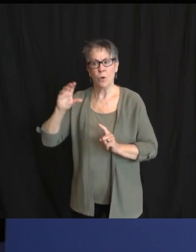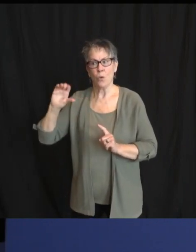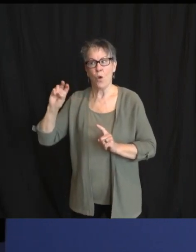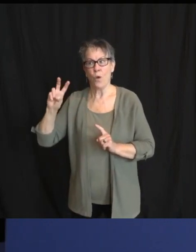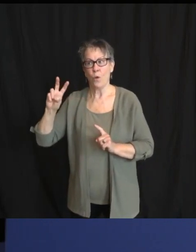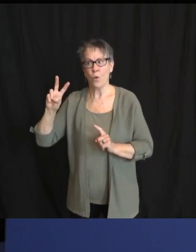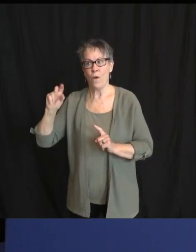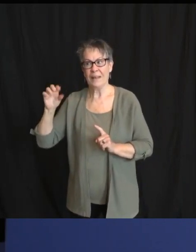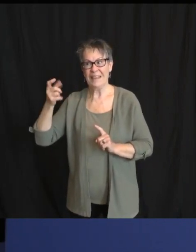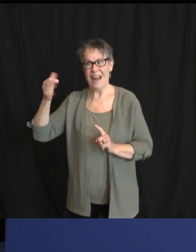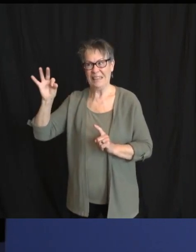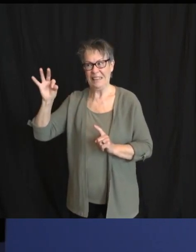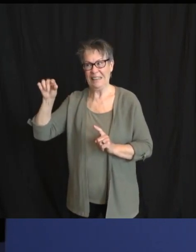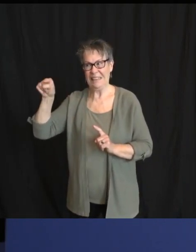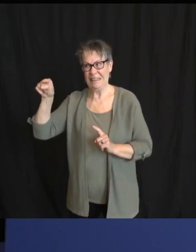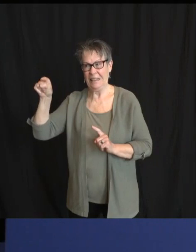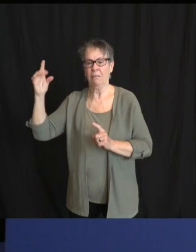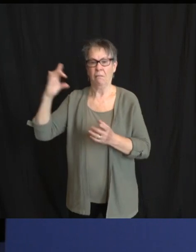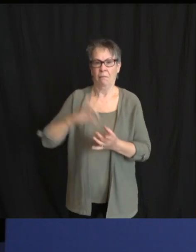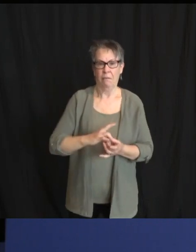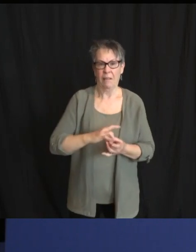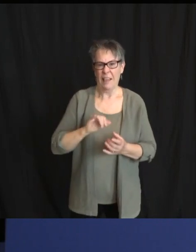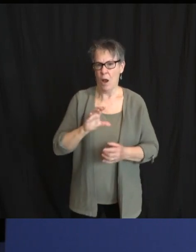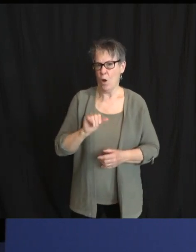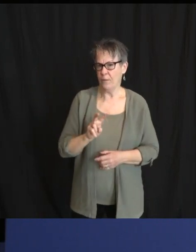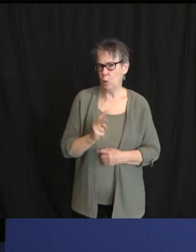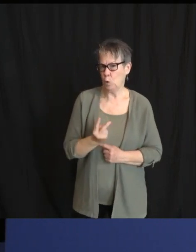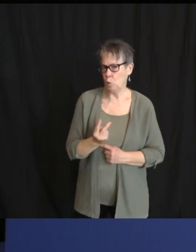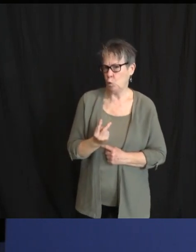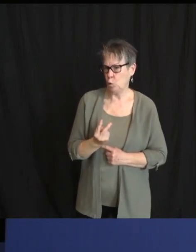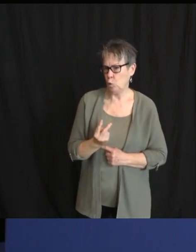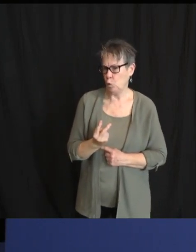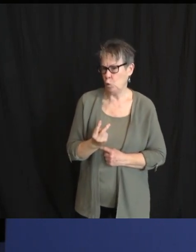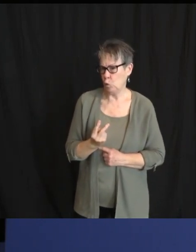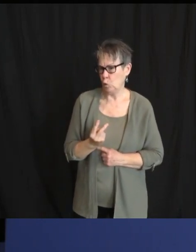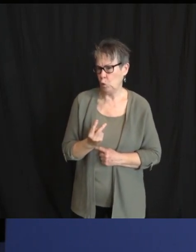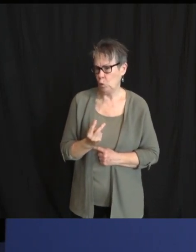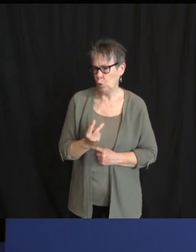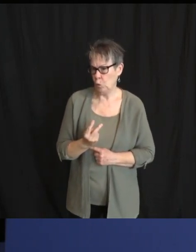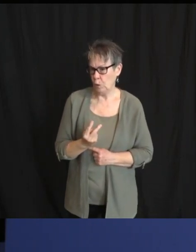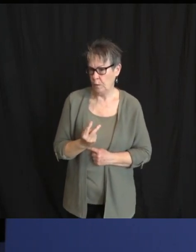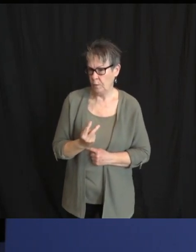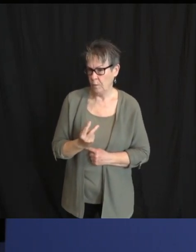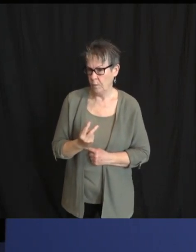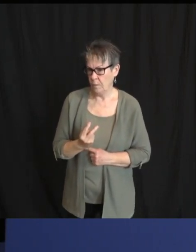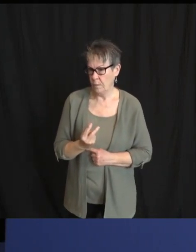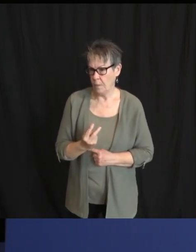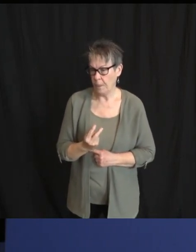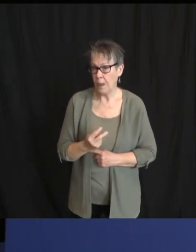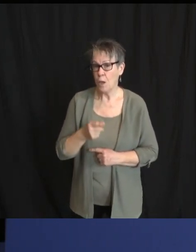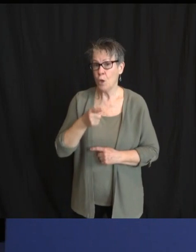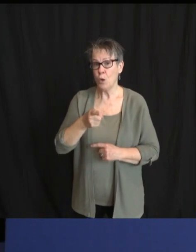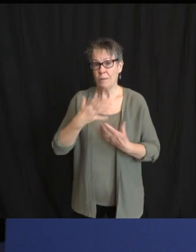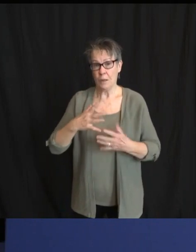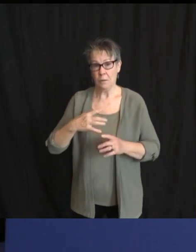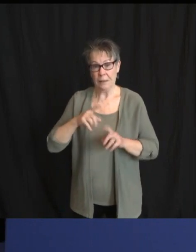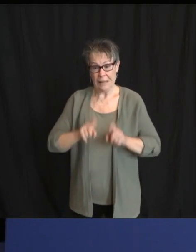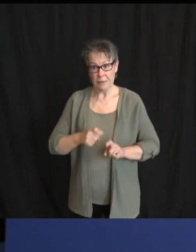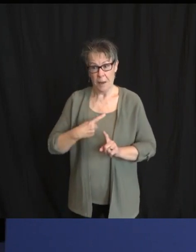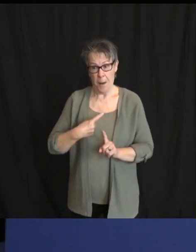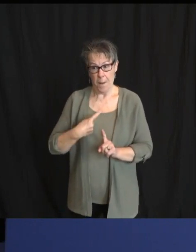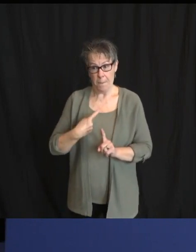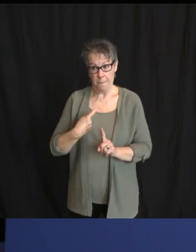for SARS-CoV-2, it means that you were exposed to the virus at some point. What we do not know at this time is whether or not a